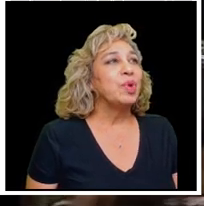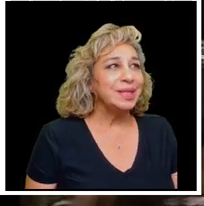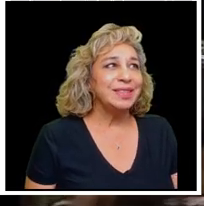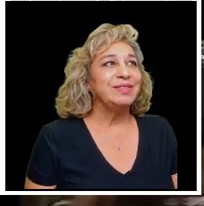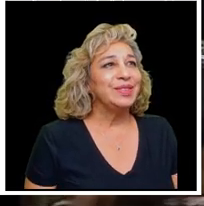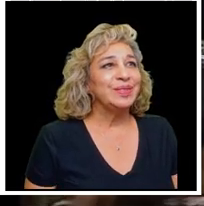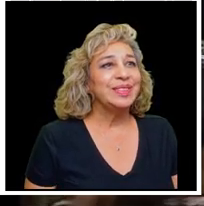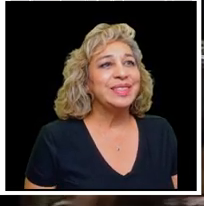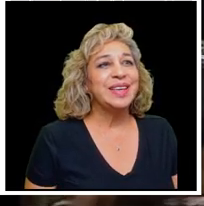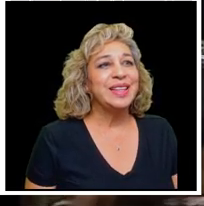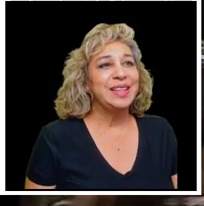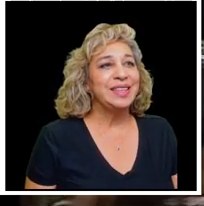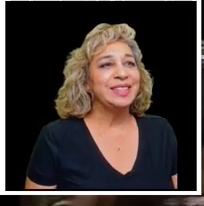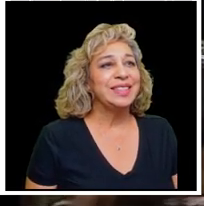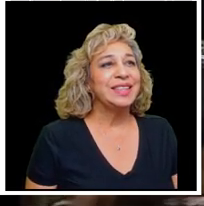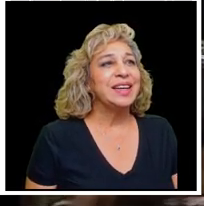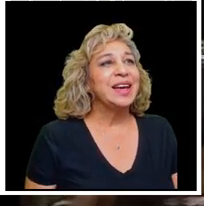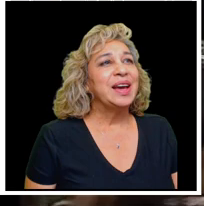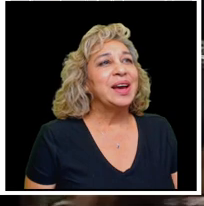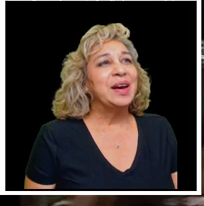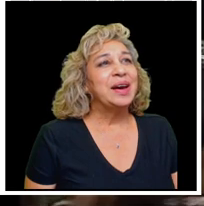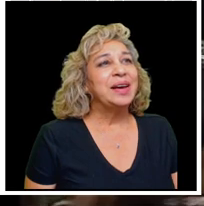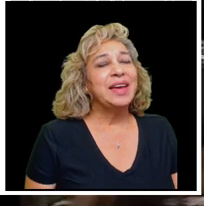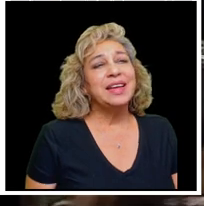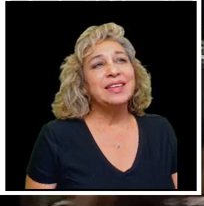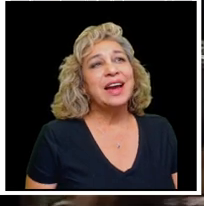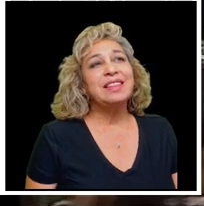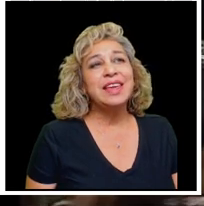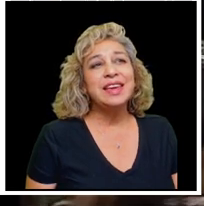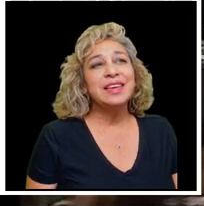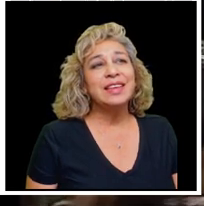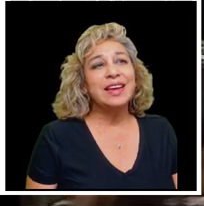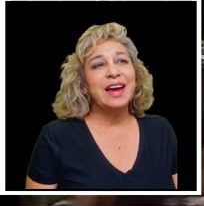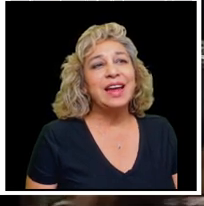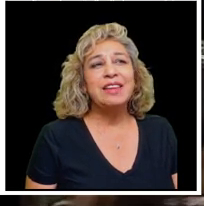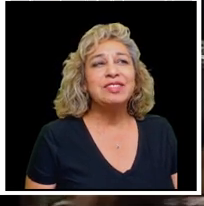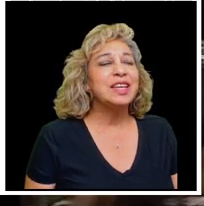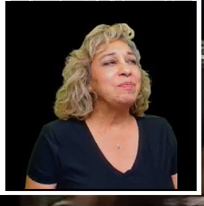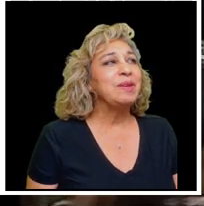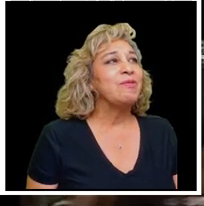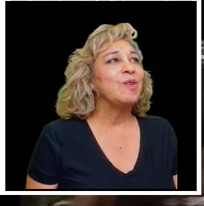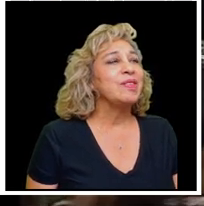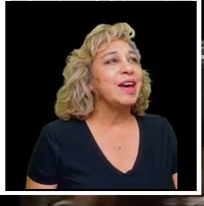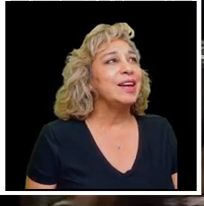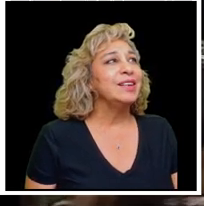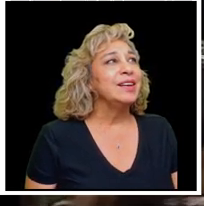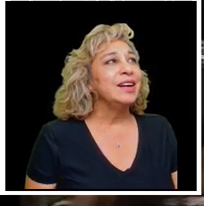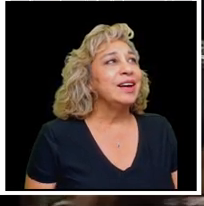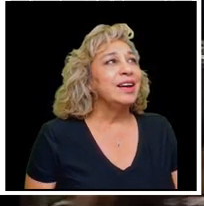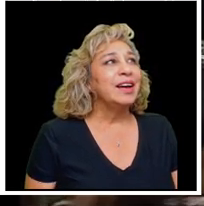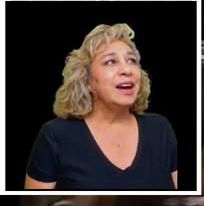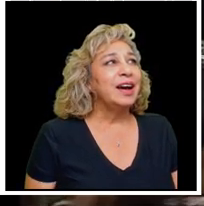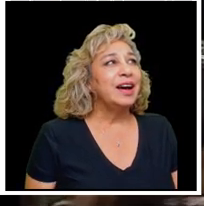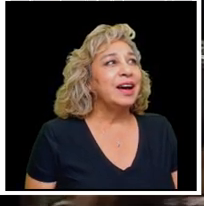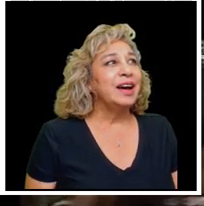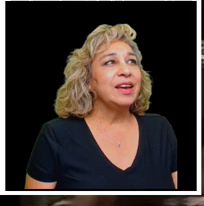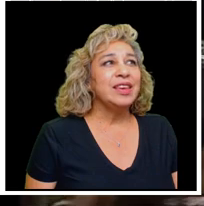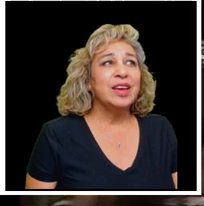impressive to say the least and I think I never said it before that